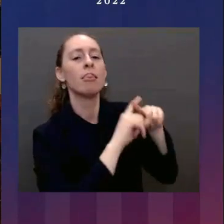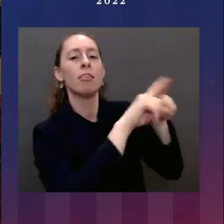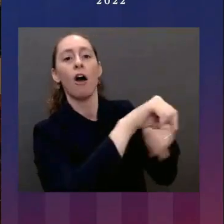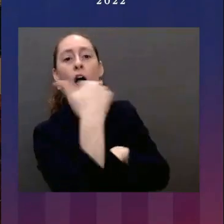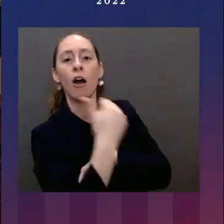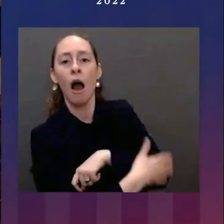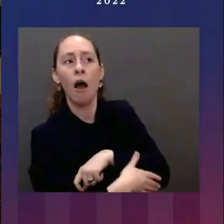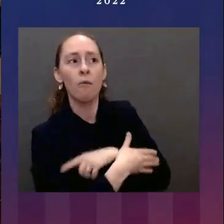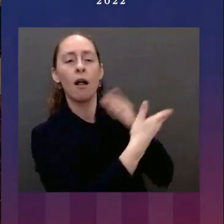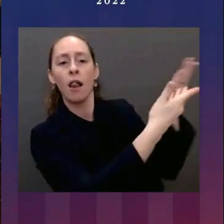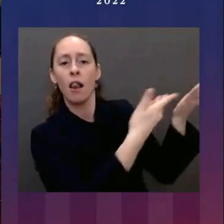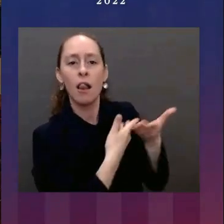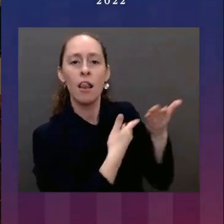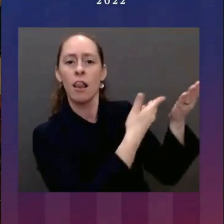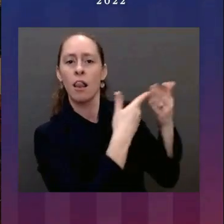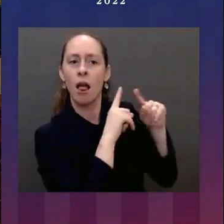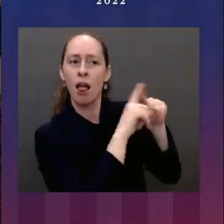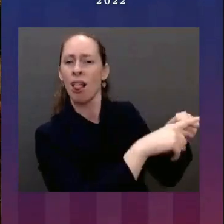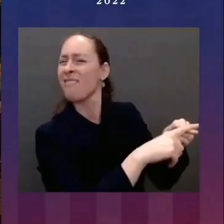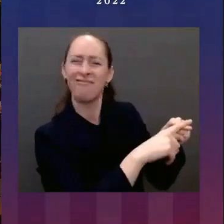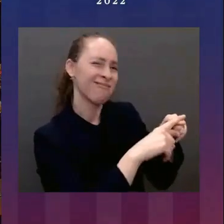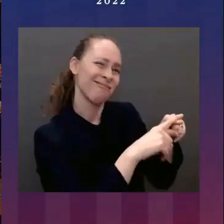Look,